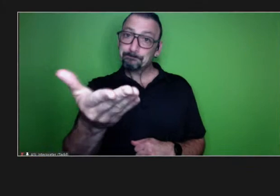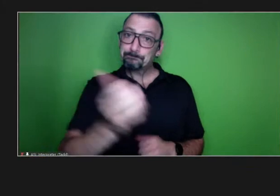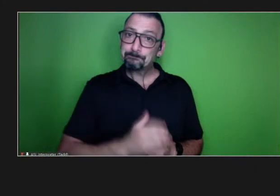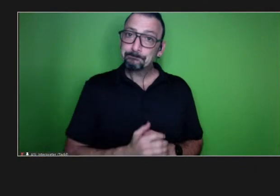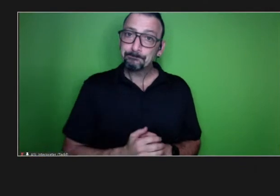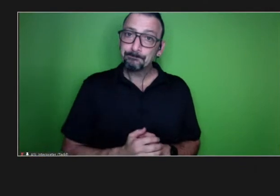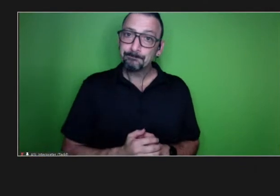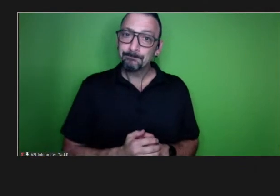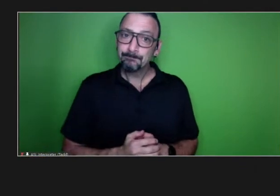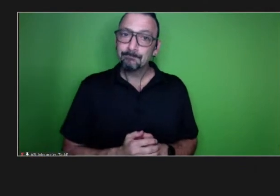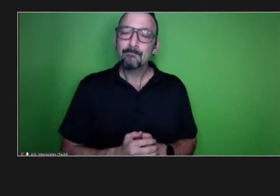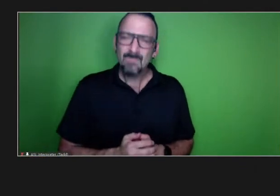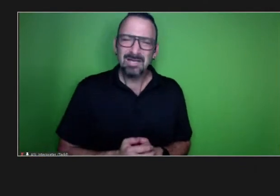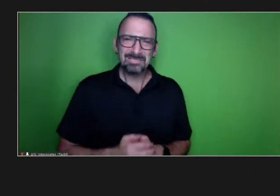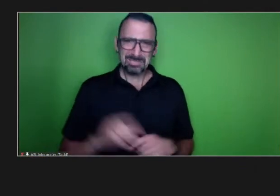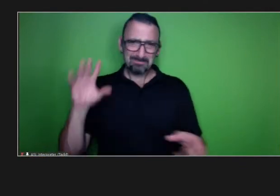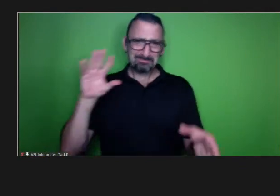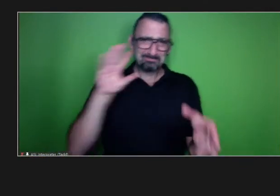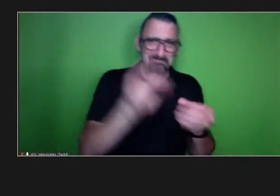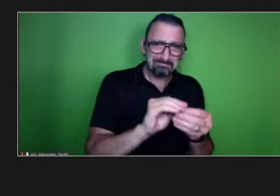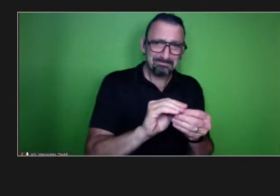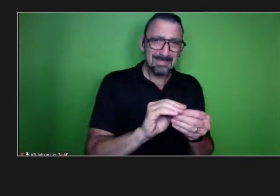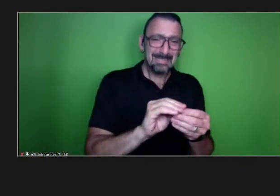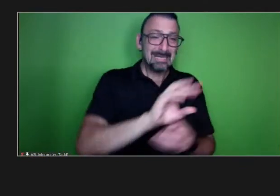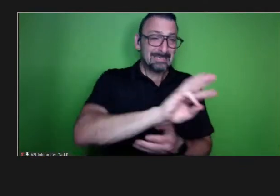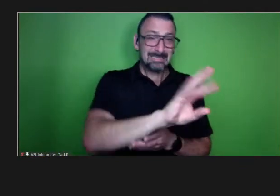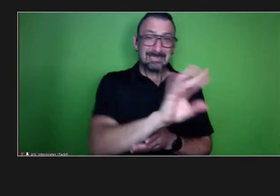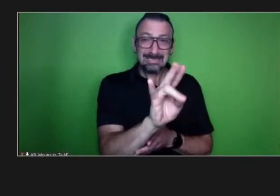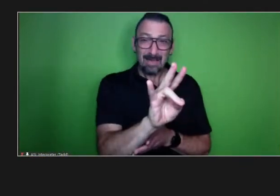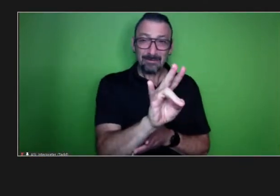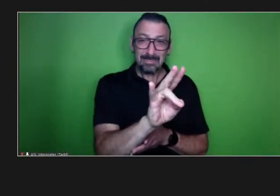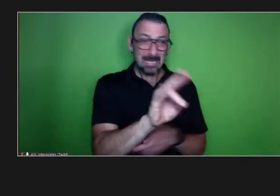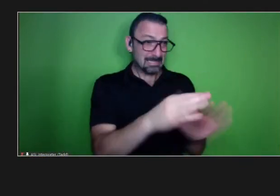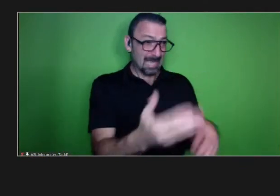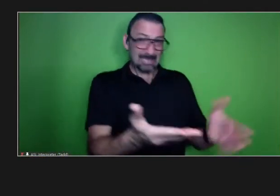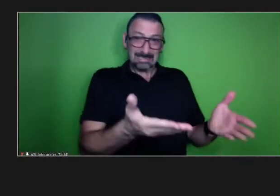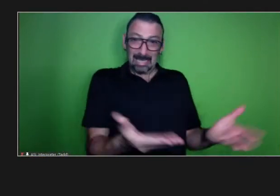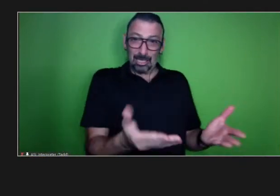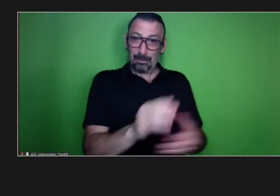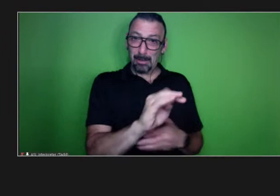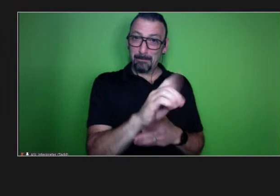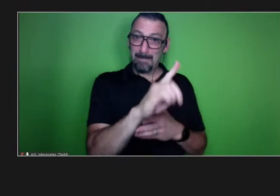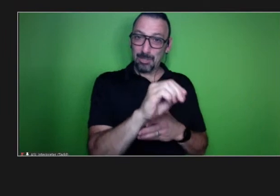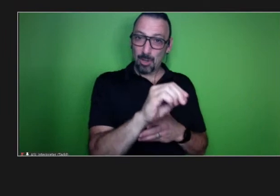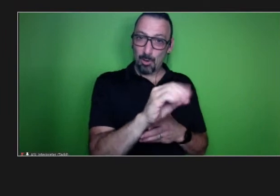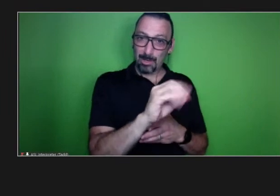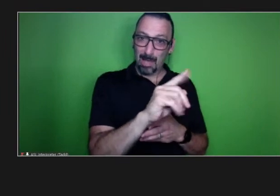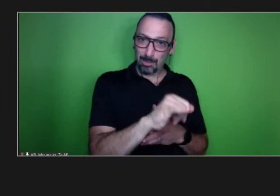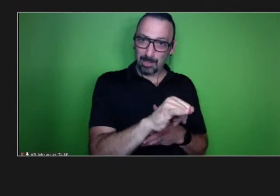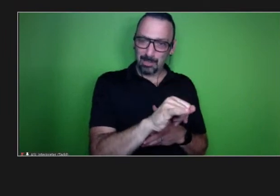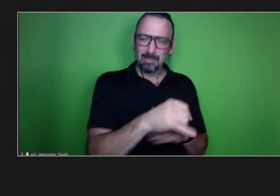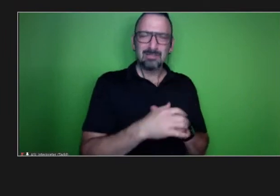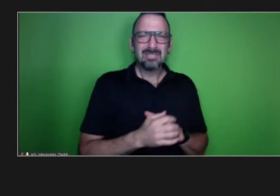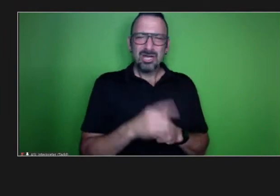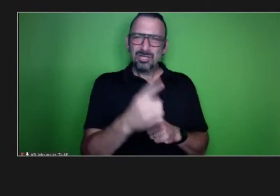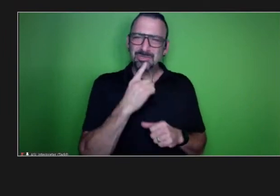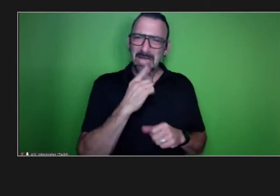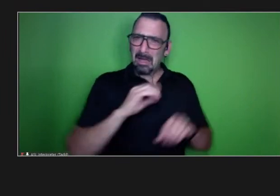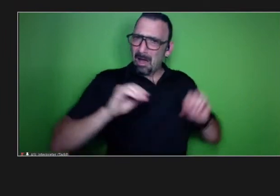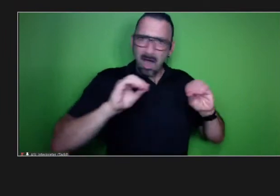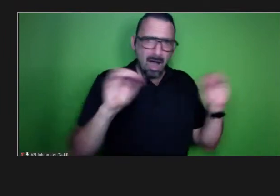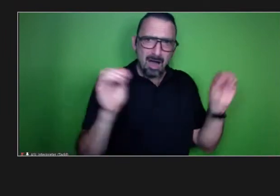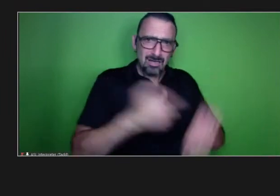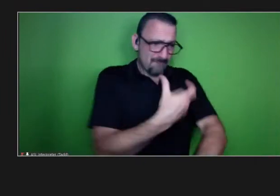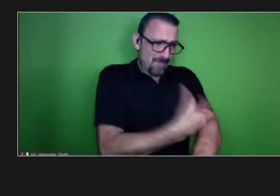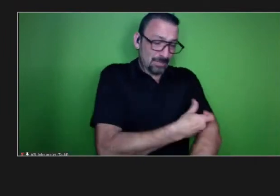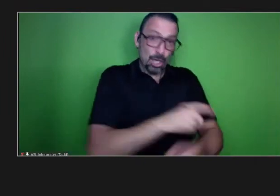Okay, so out of the 67 COVID-19 fatalities in our county, when we say unvaccinated, does this mean